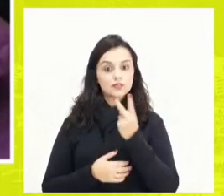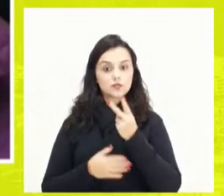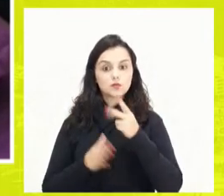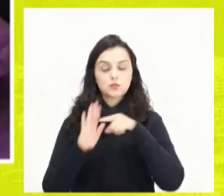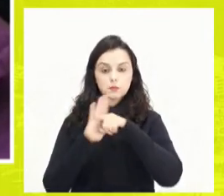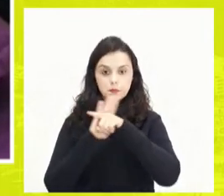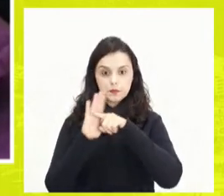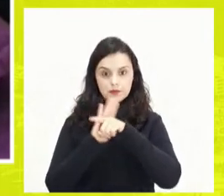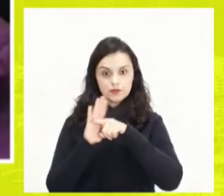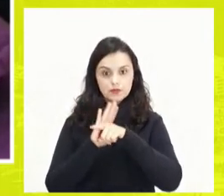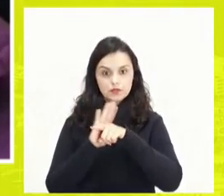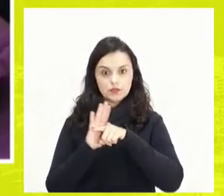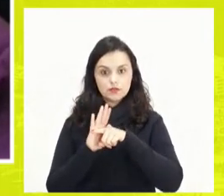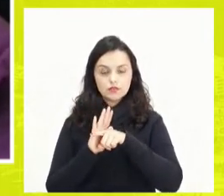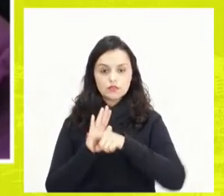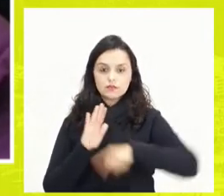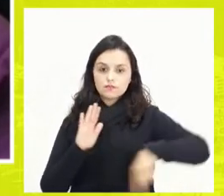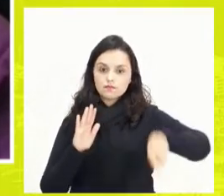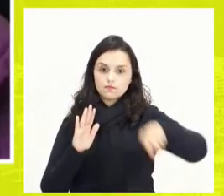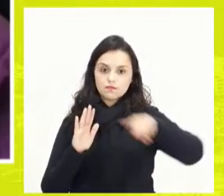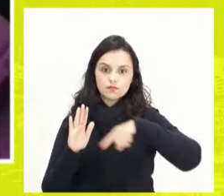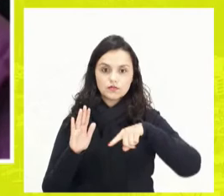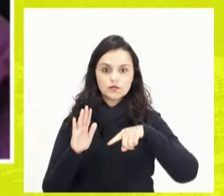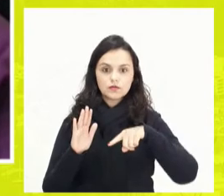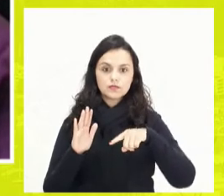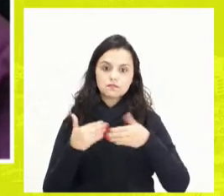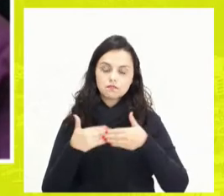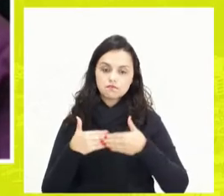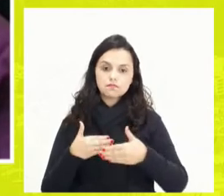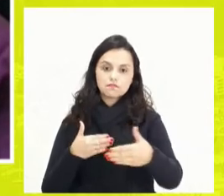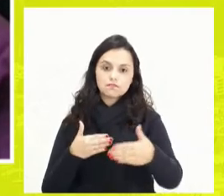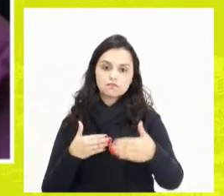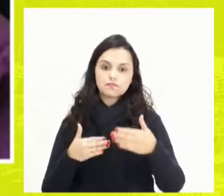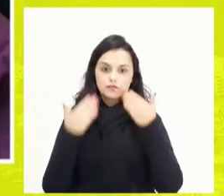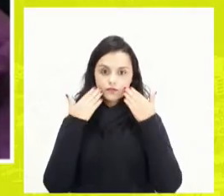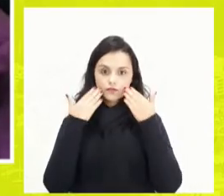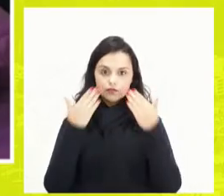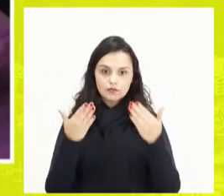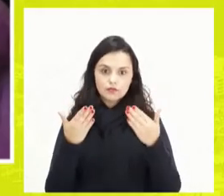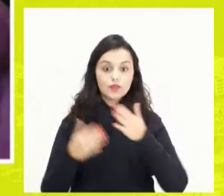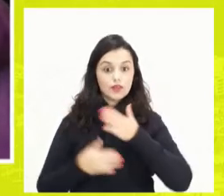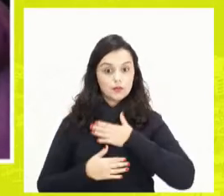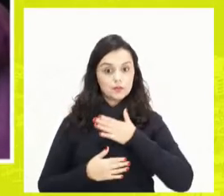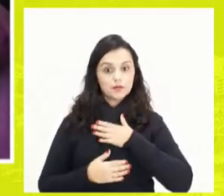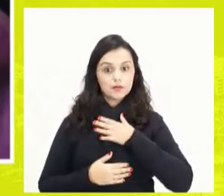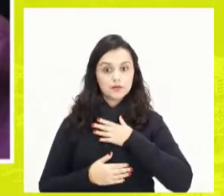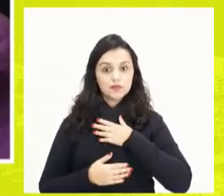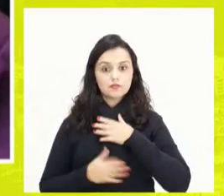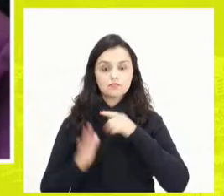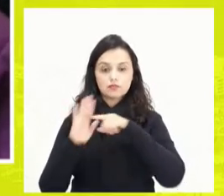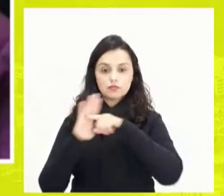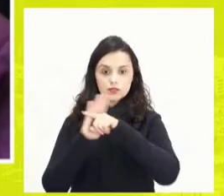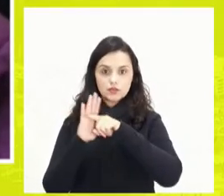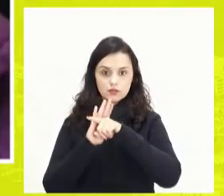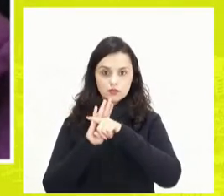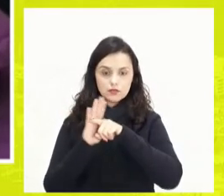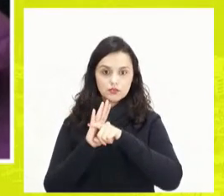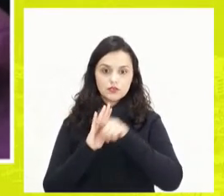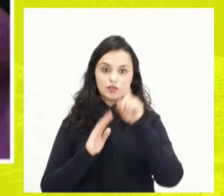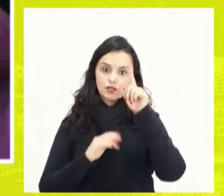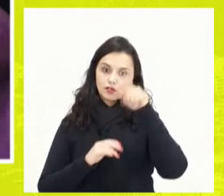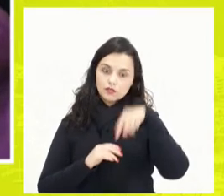in these two research we call v we have just seen pi